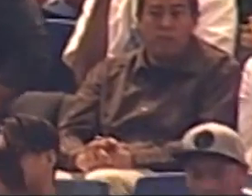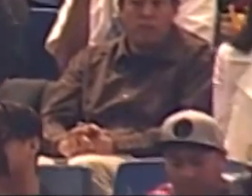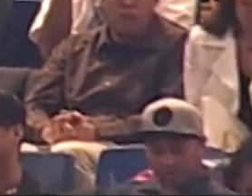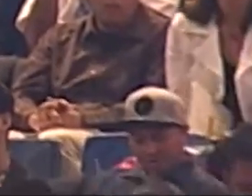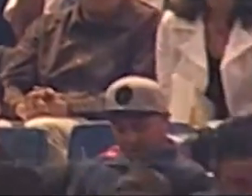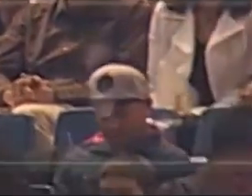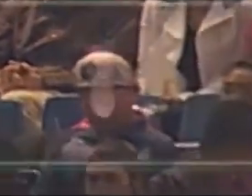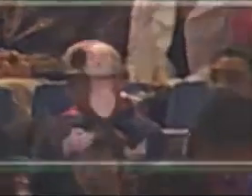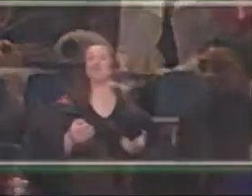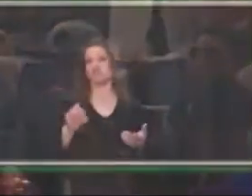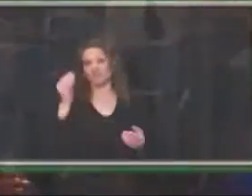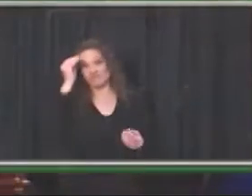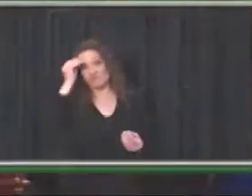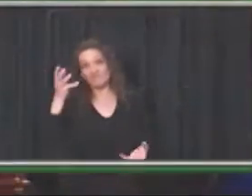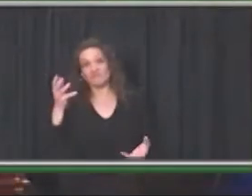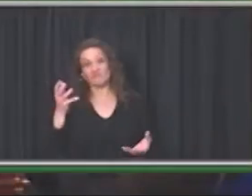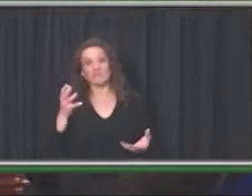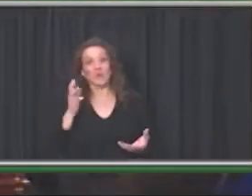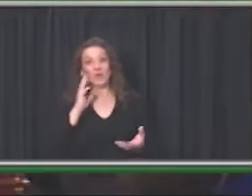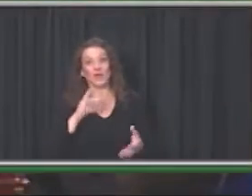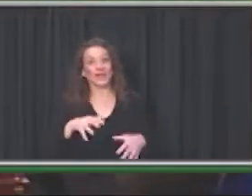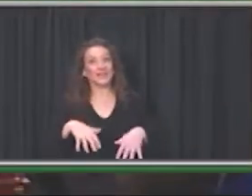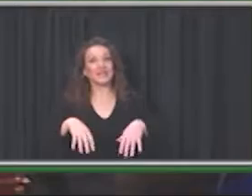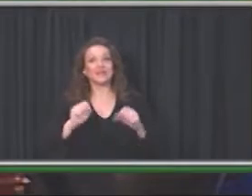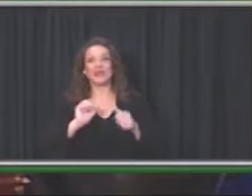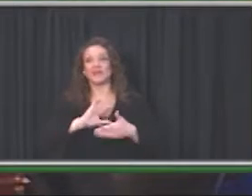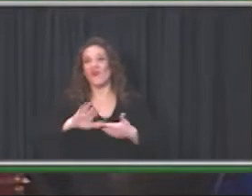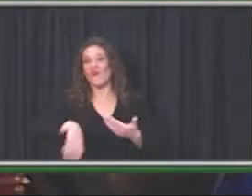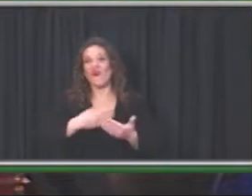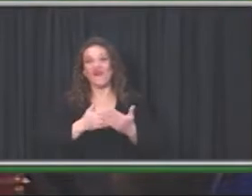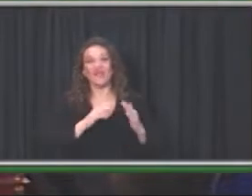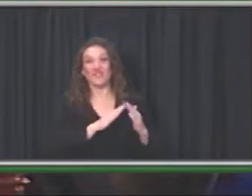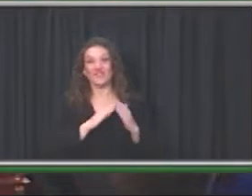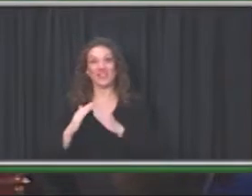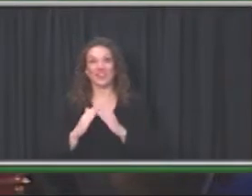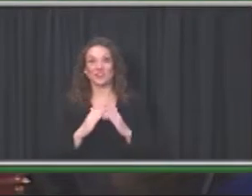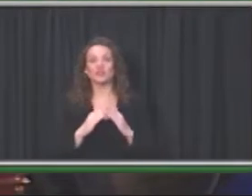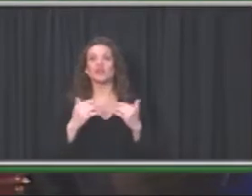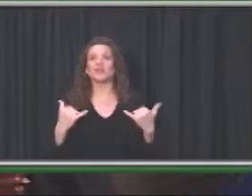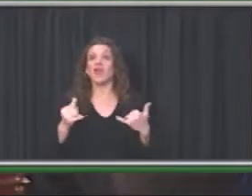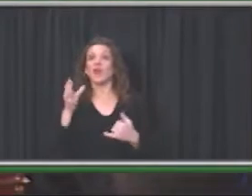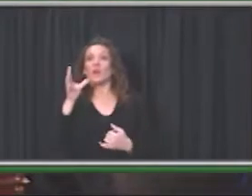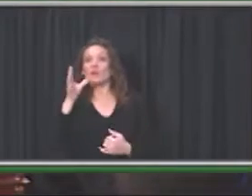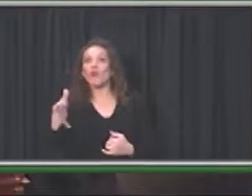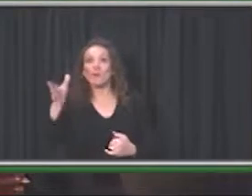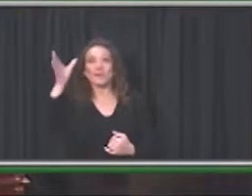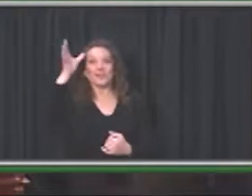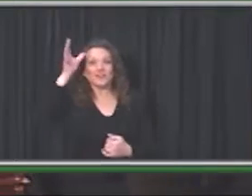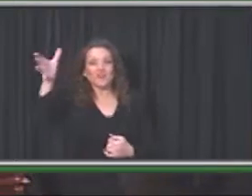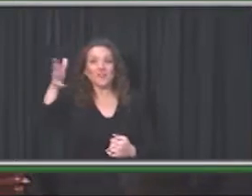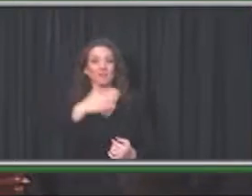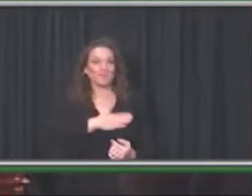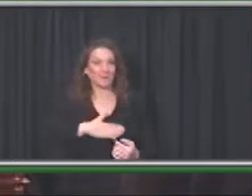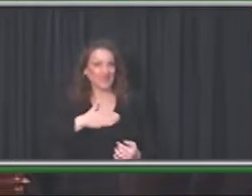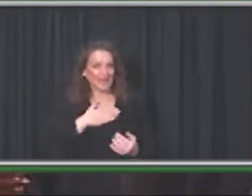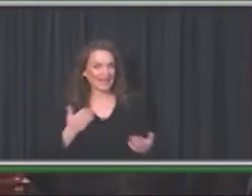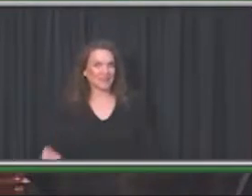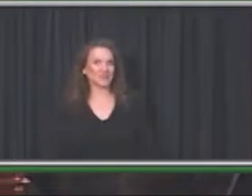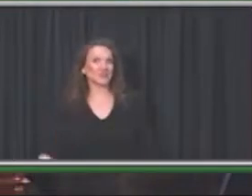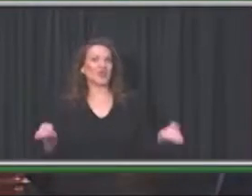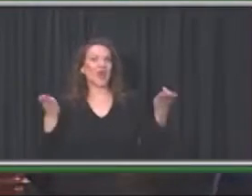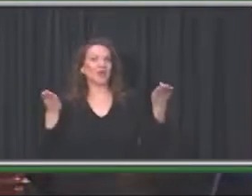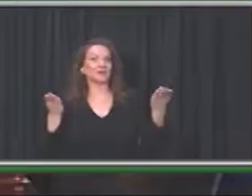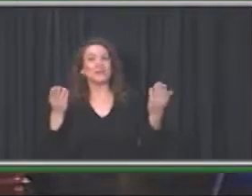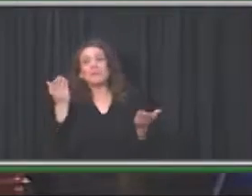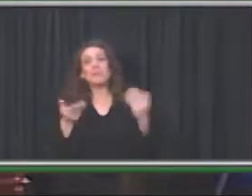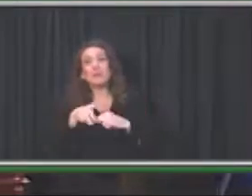It takes a village. Would the grandparents, the grandmothers and grandfathers, please rise or at least wave